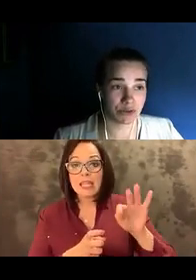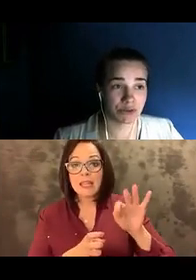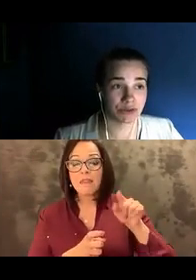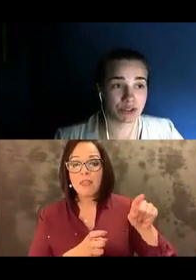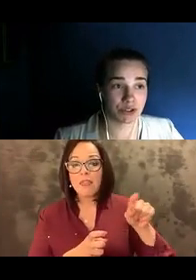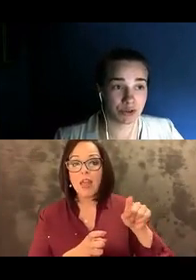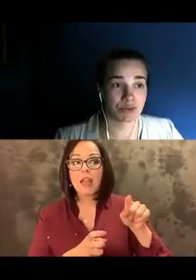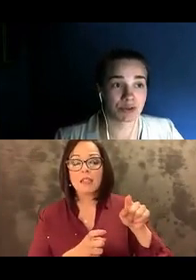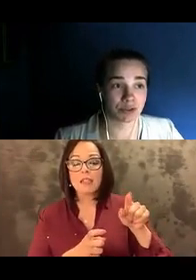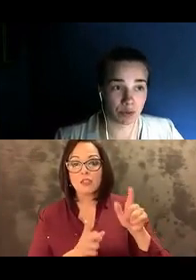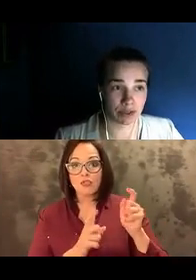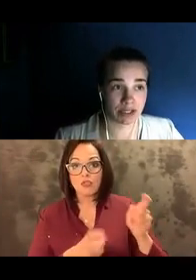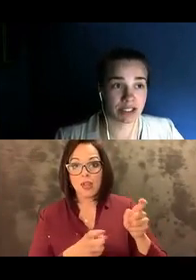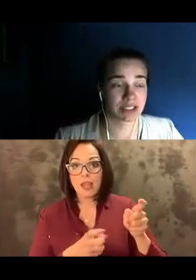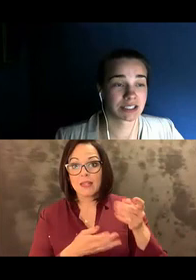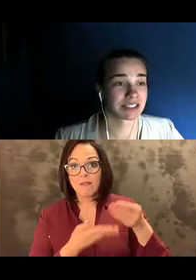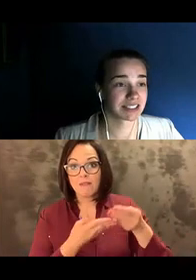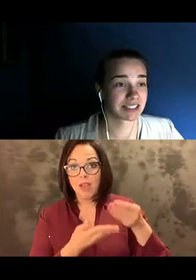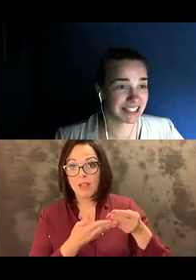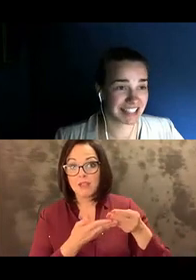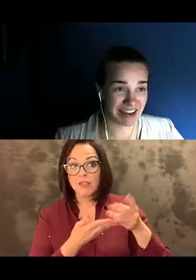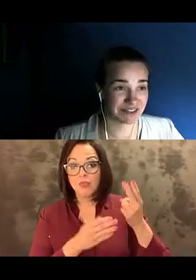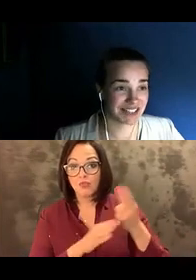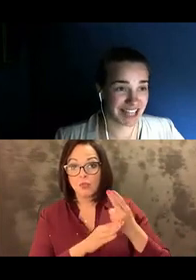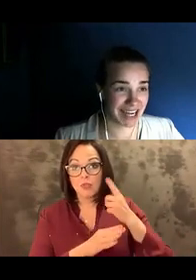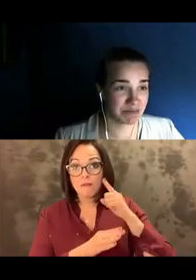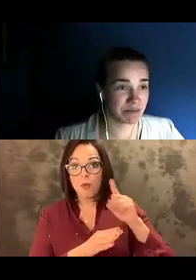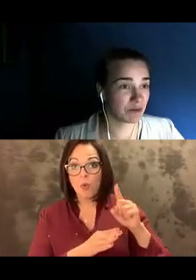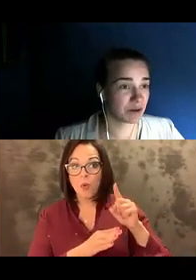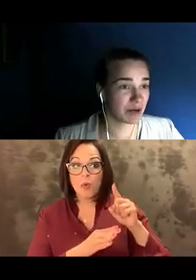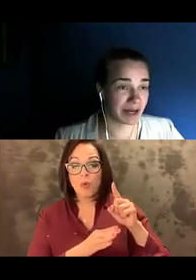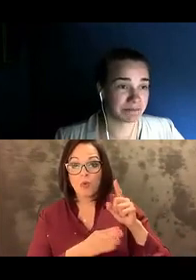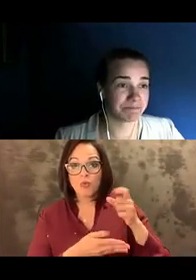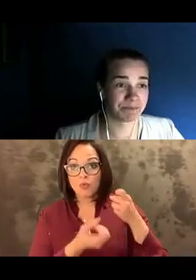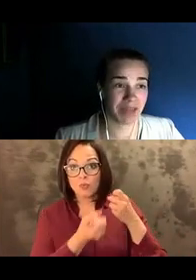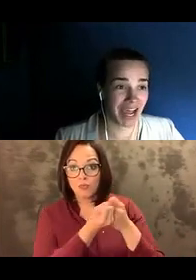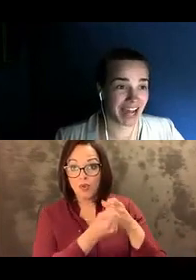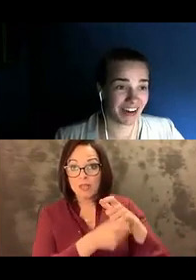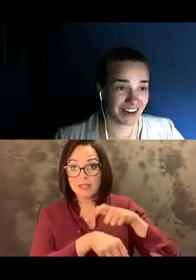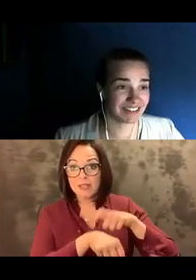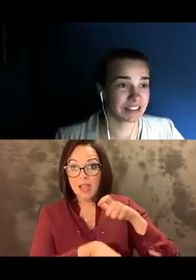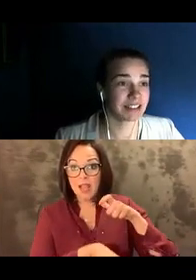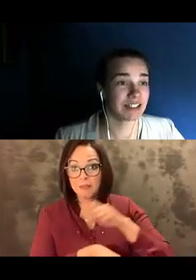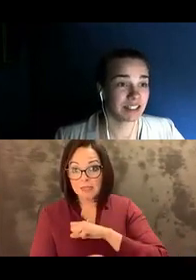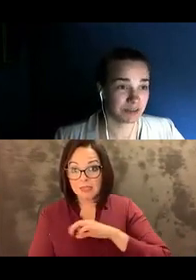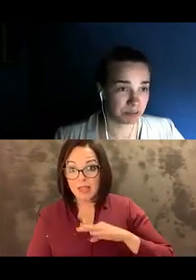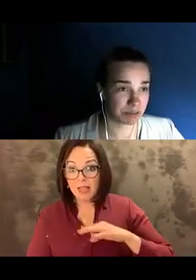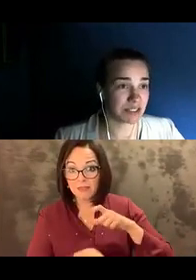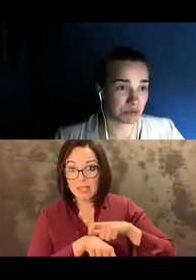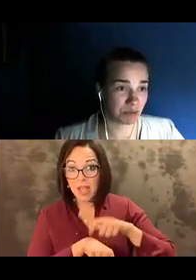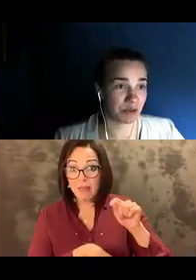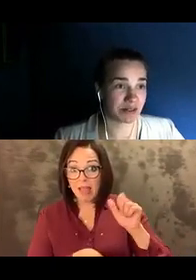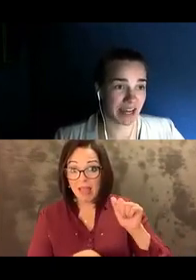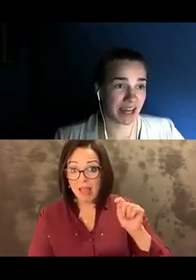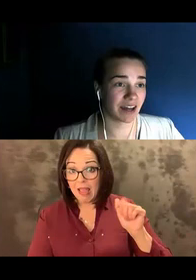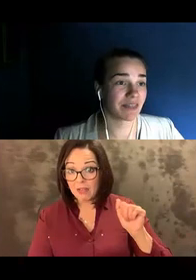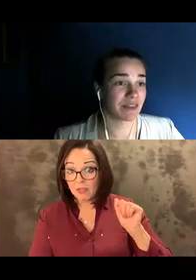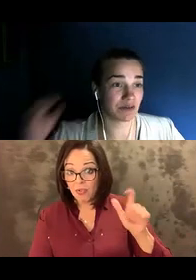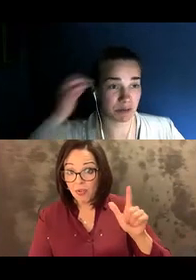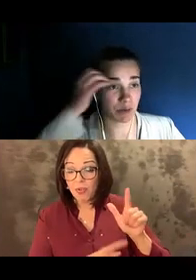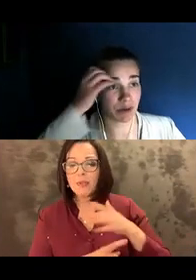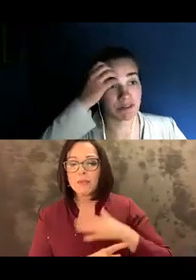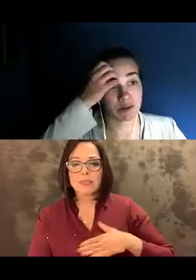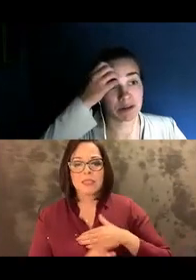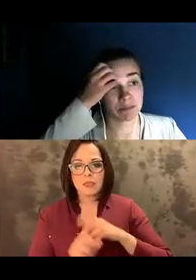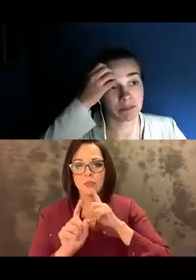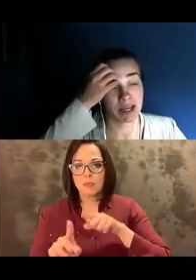are used to support staff time at all, please report that on